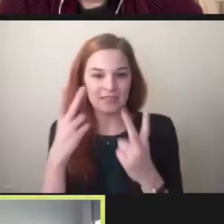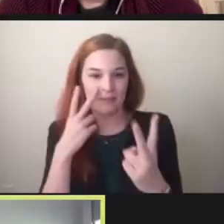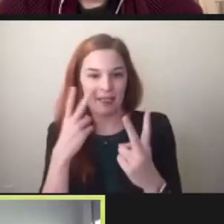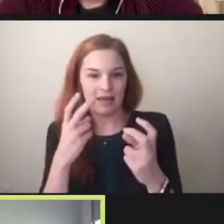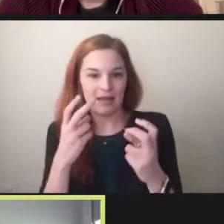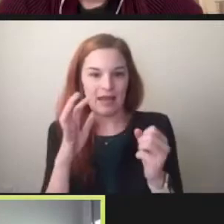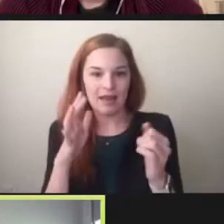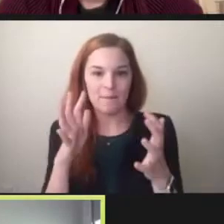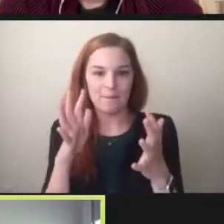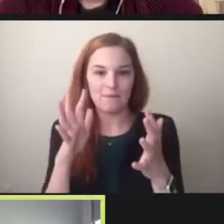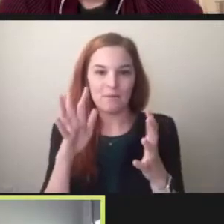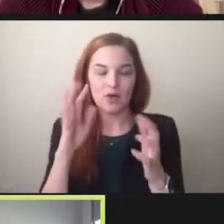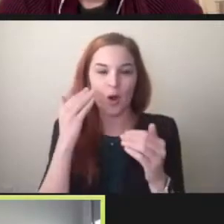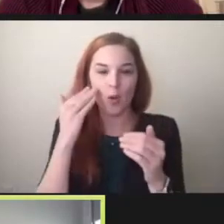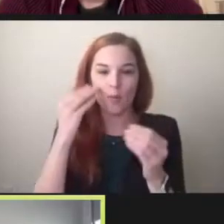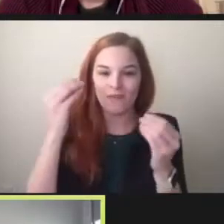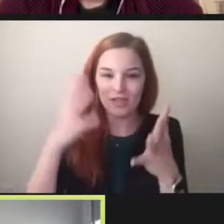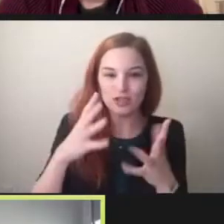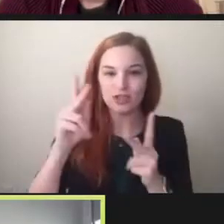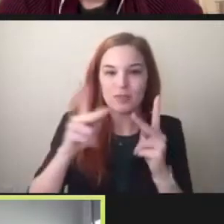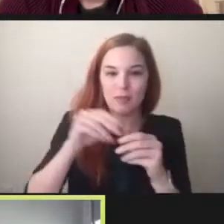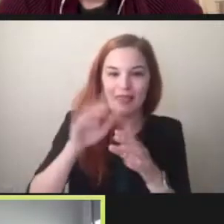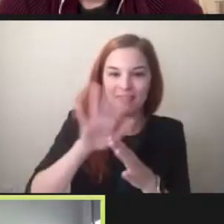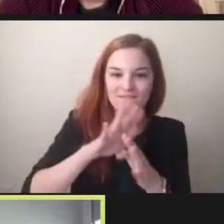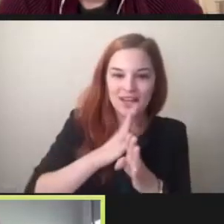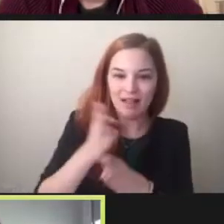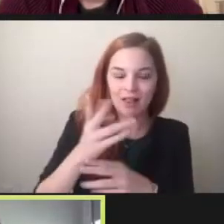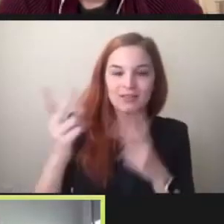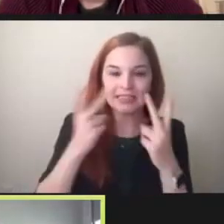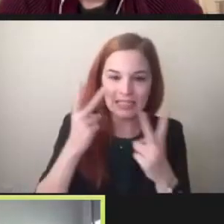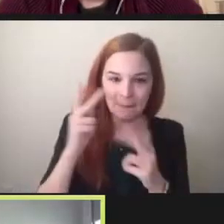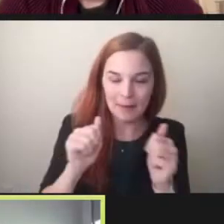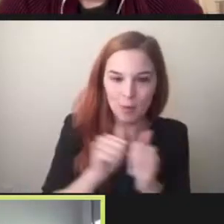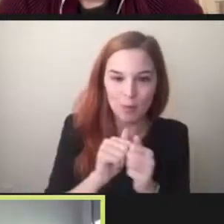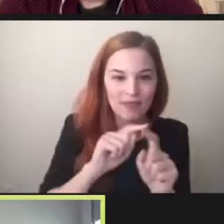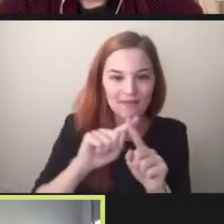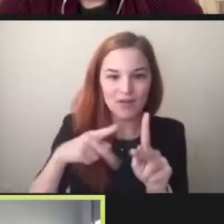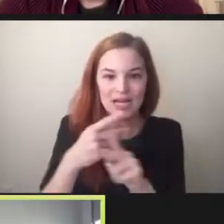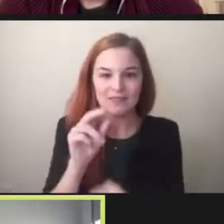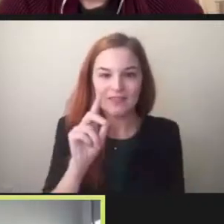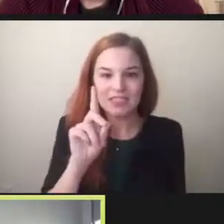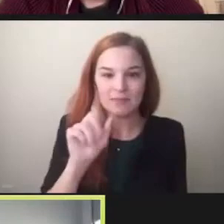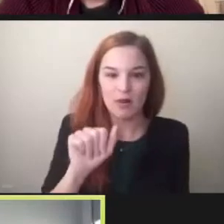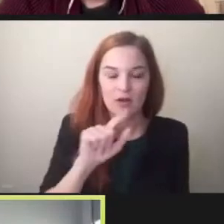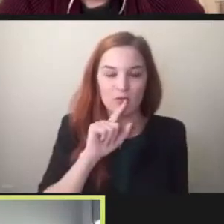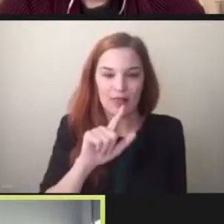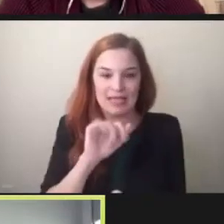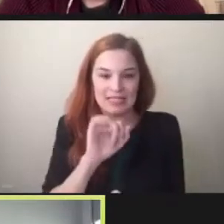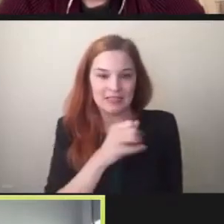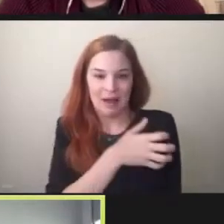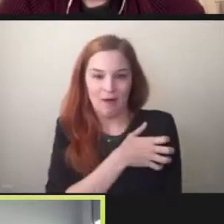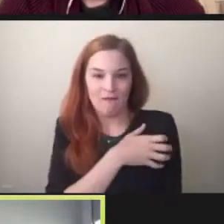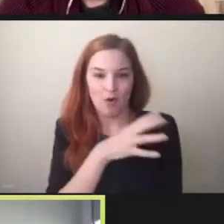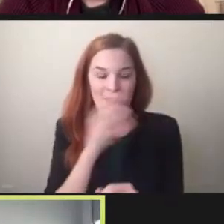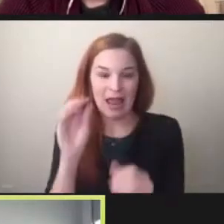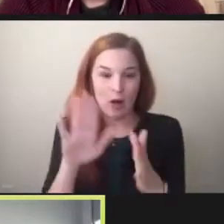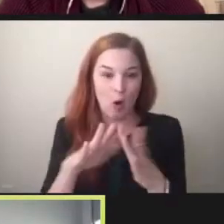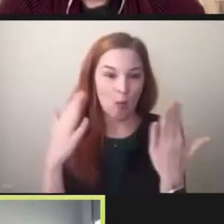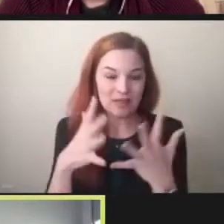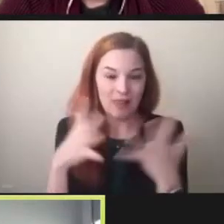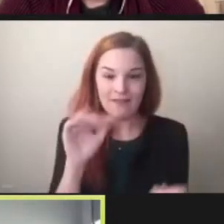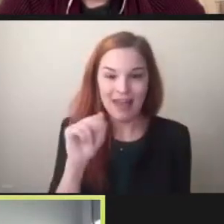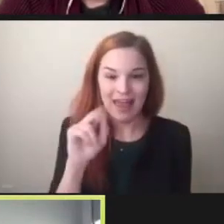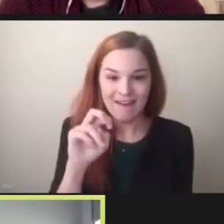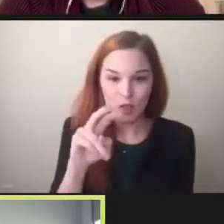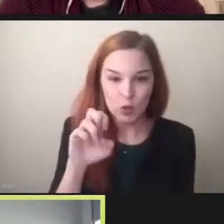Yes, thank you so much. It really sounds like the visibility of professors and people in the field with different disabilities